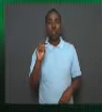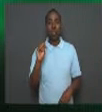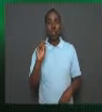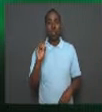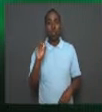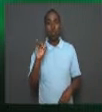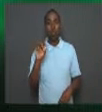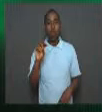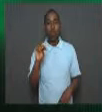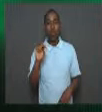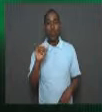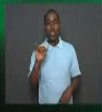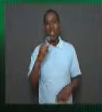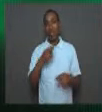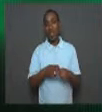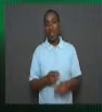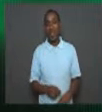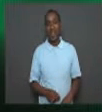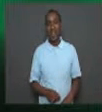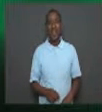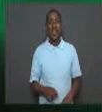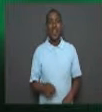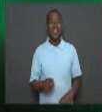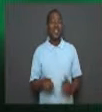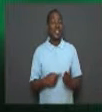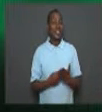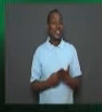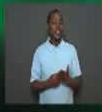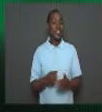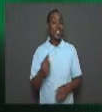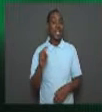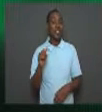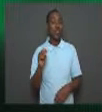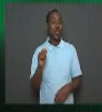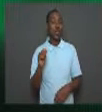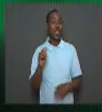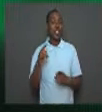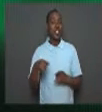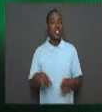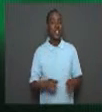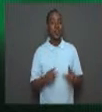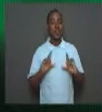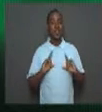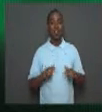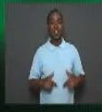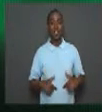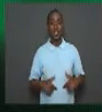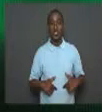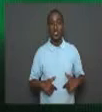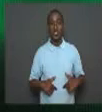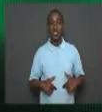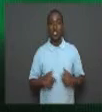This system of taxonomy groups living things into categories